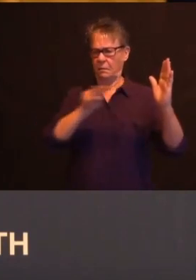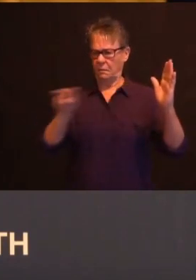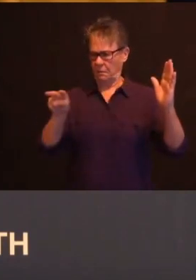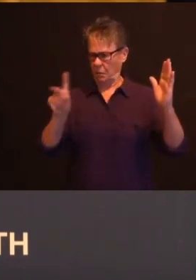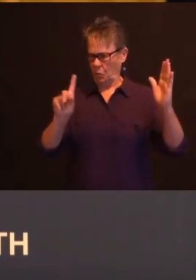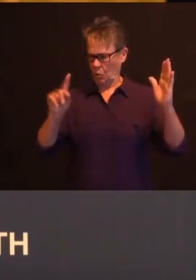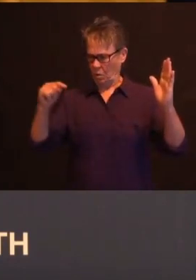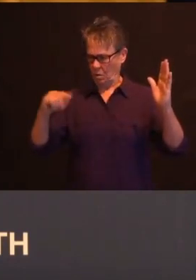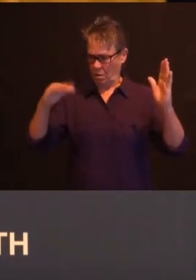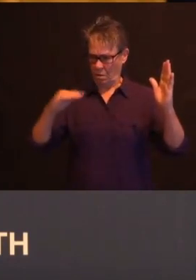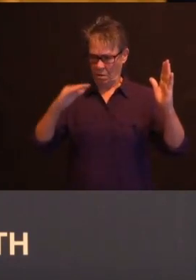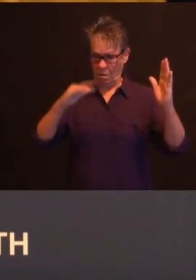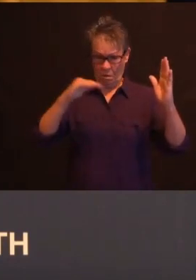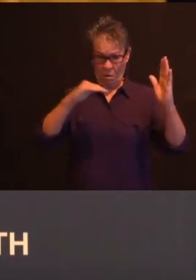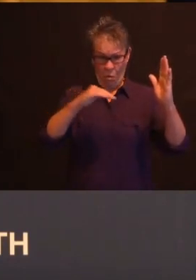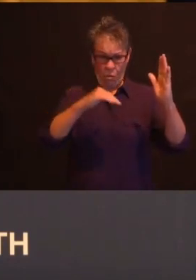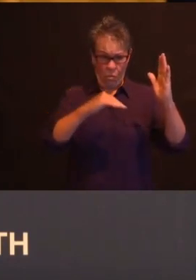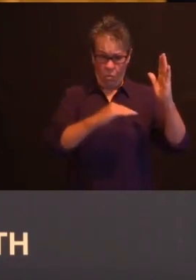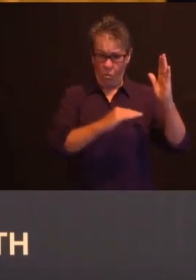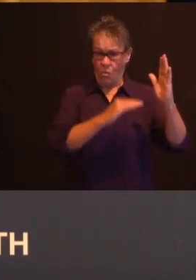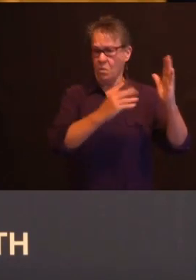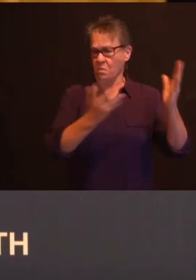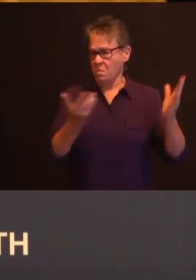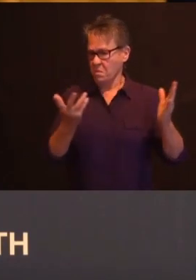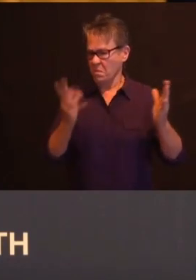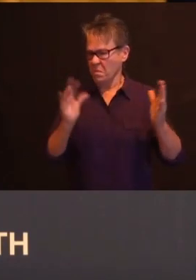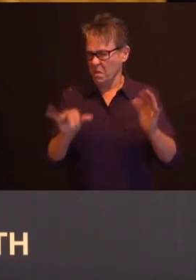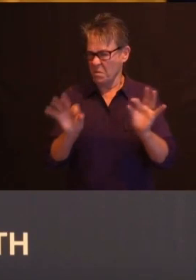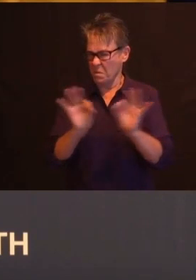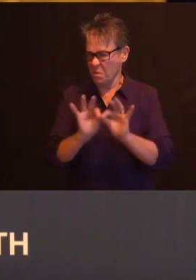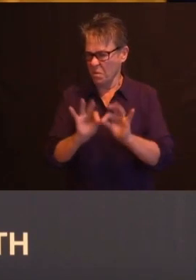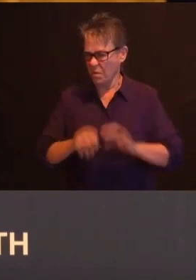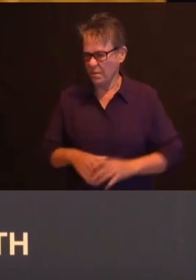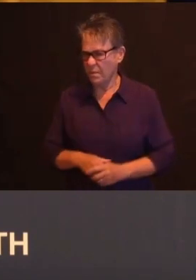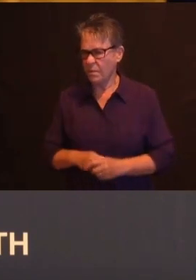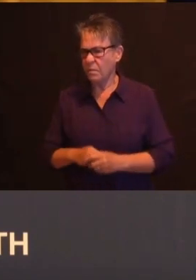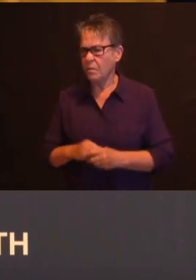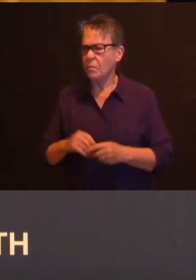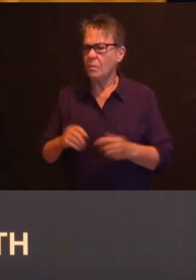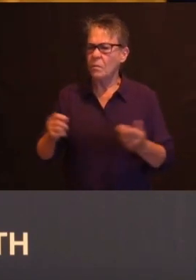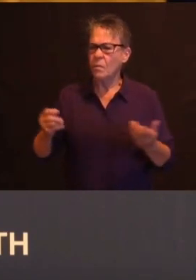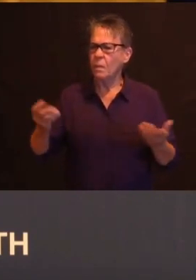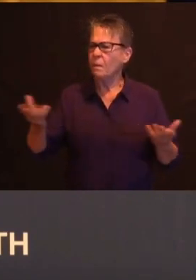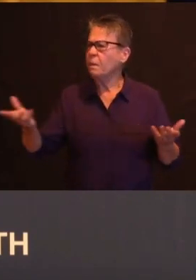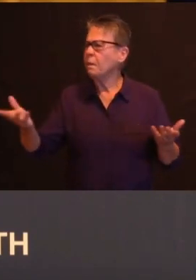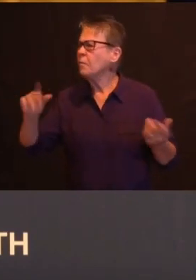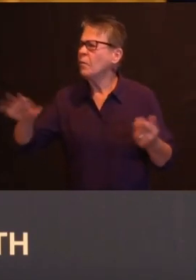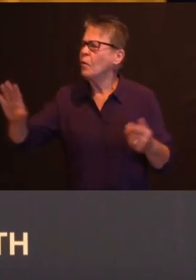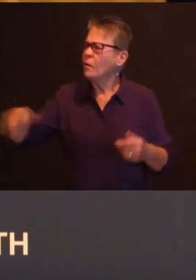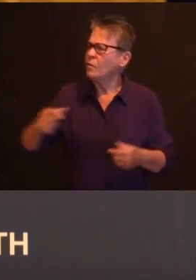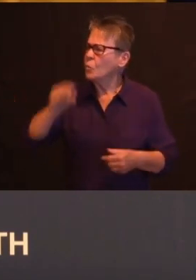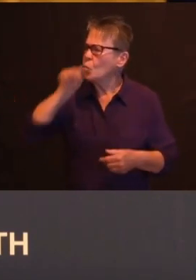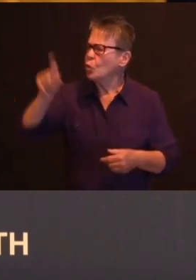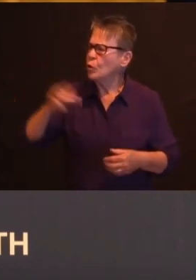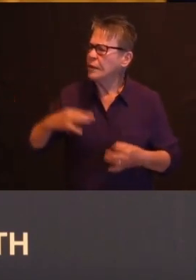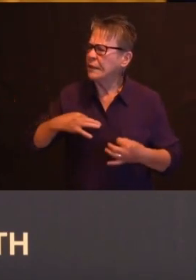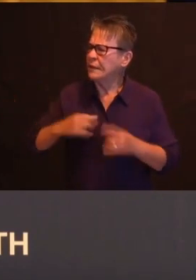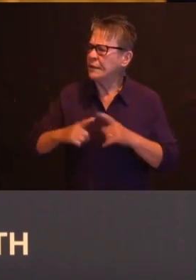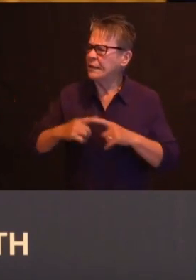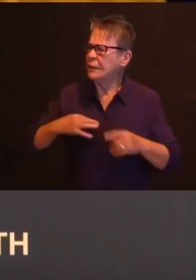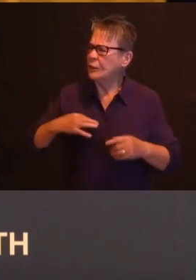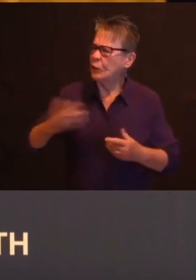you. Sir, do you got any? Yep. Hang on one second. I love your T-shirt, by the way. Thank you. You said before that weekends and holidays can throw off